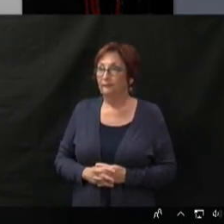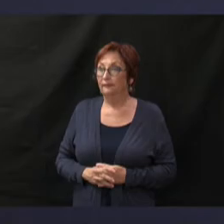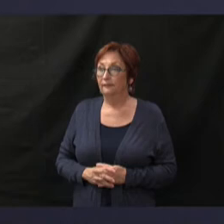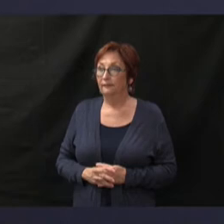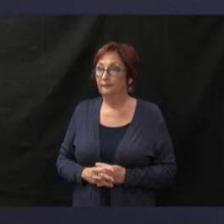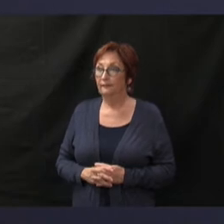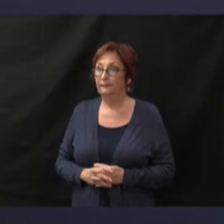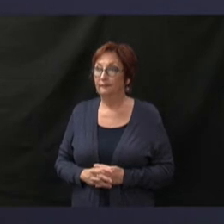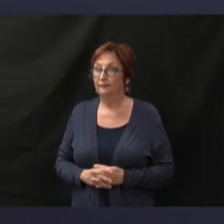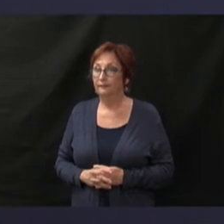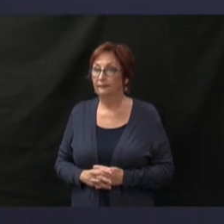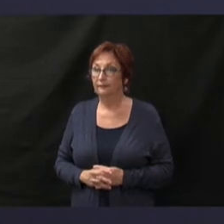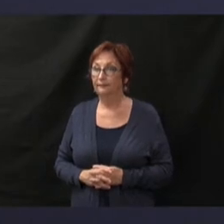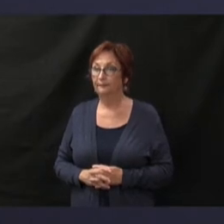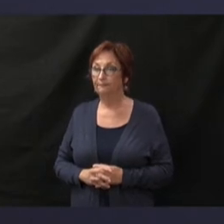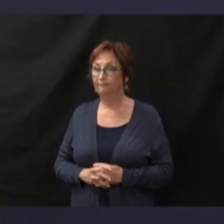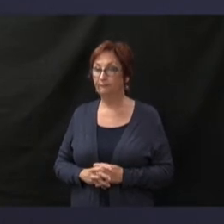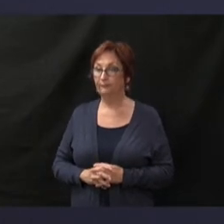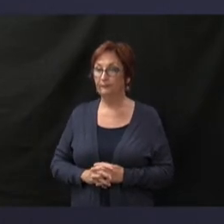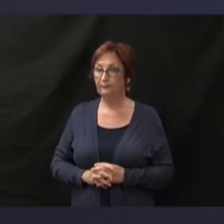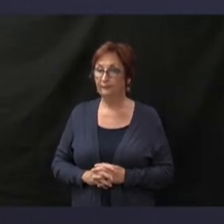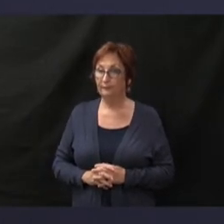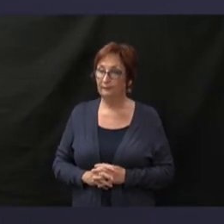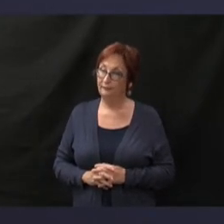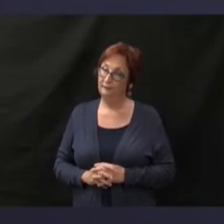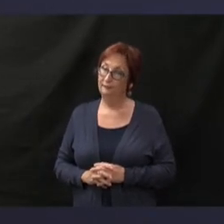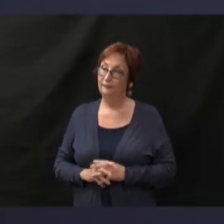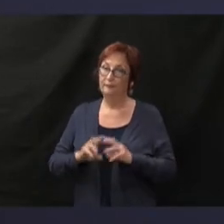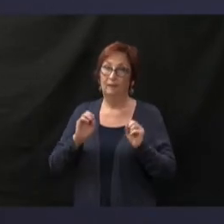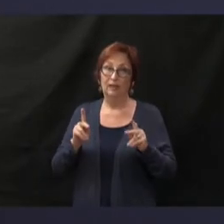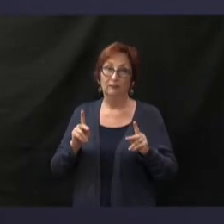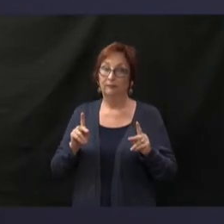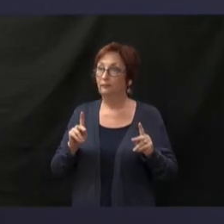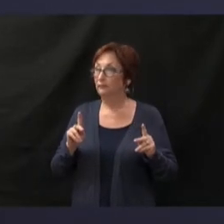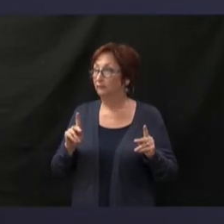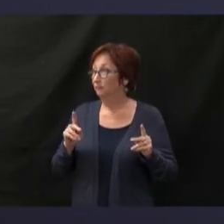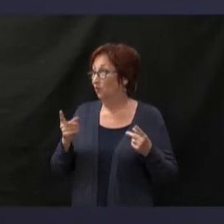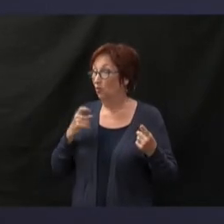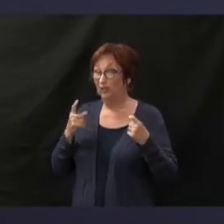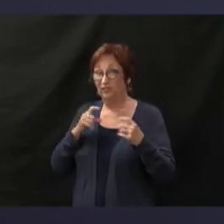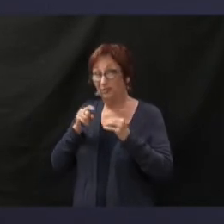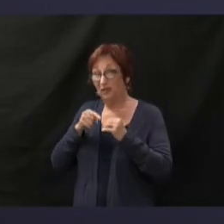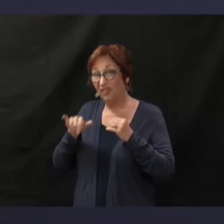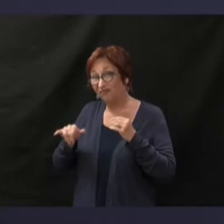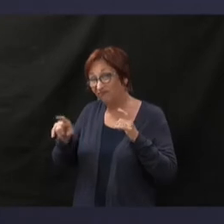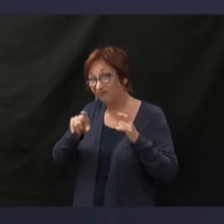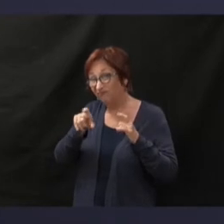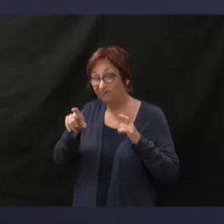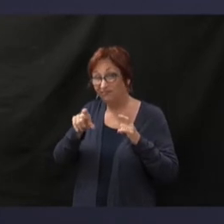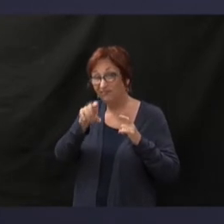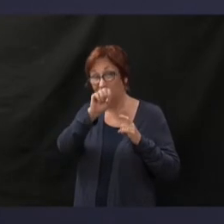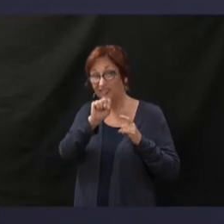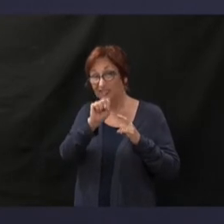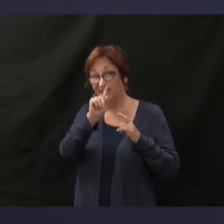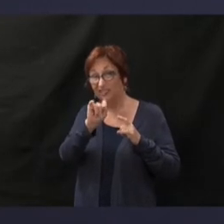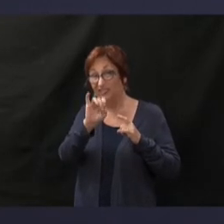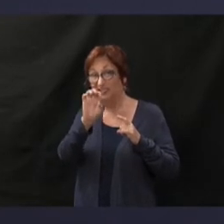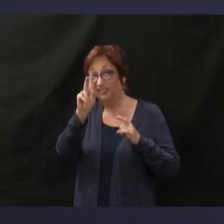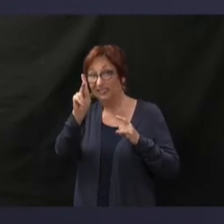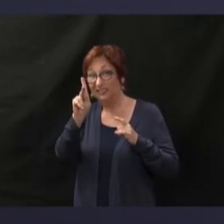Okay, is there any question about stick vowels? That's a little